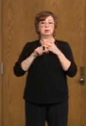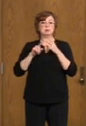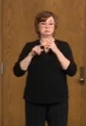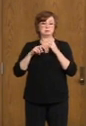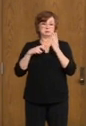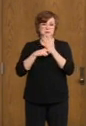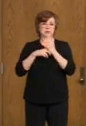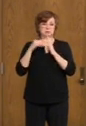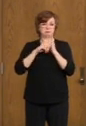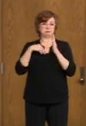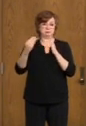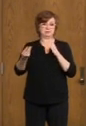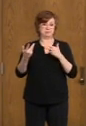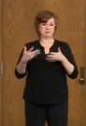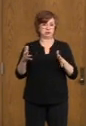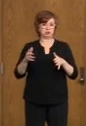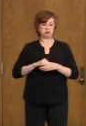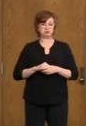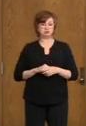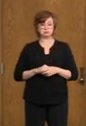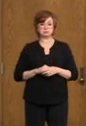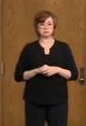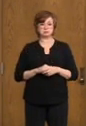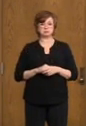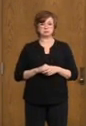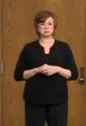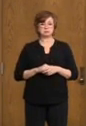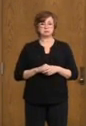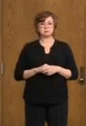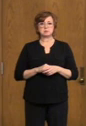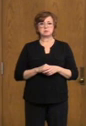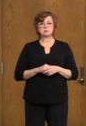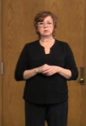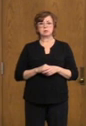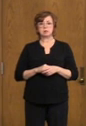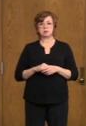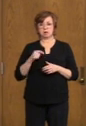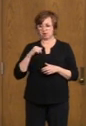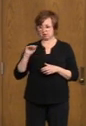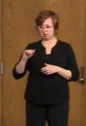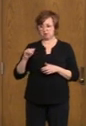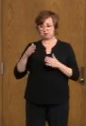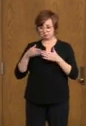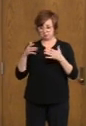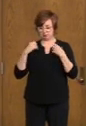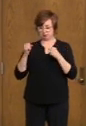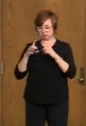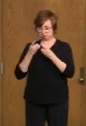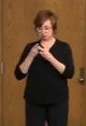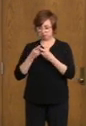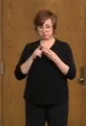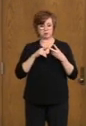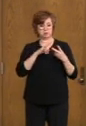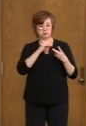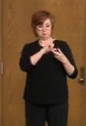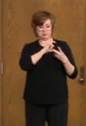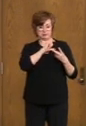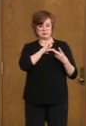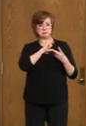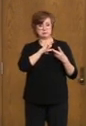penalties have been administered, will be continued to be administered. But I have asked public health, as well as I would encourage law enforcement, when people